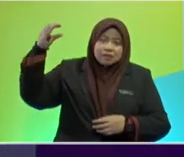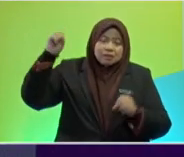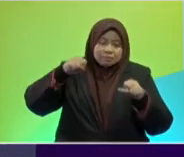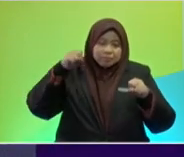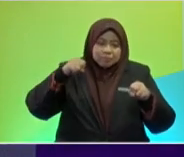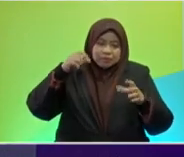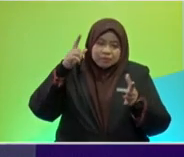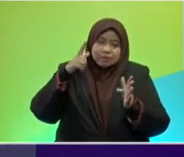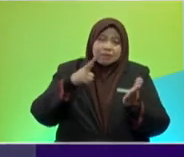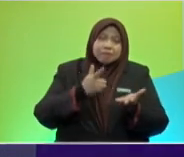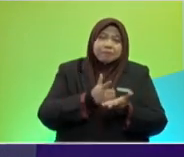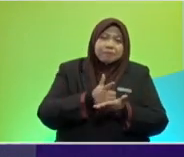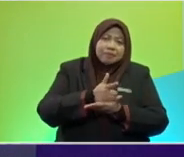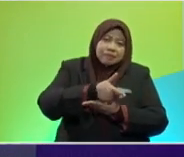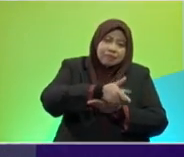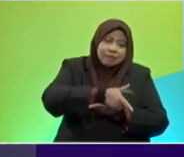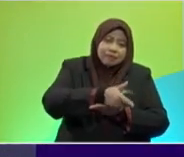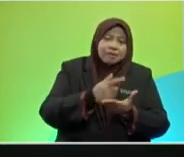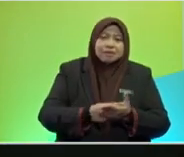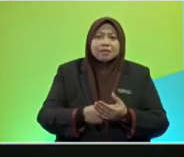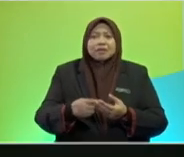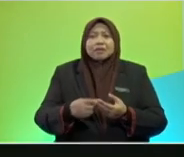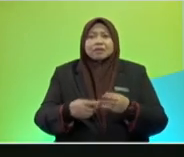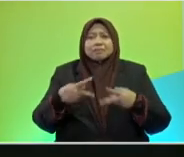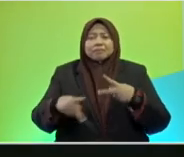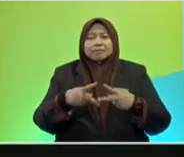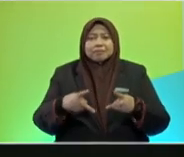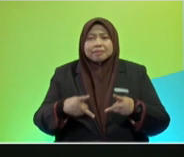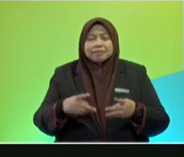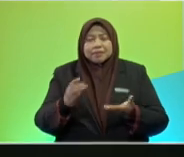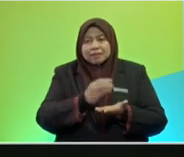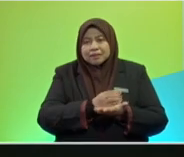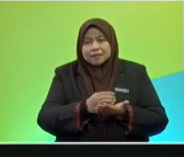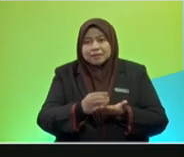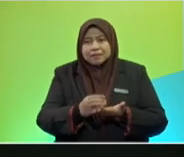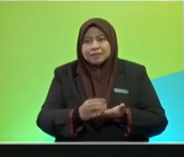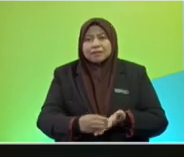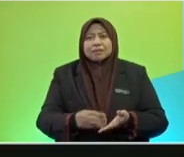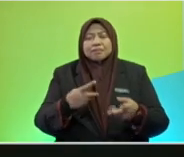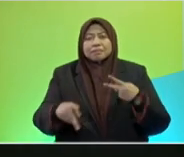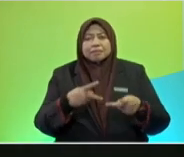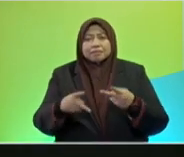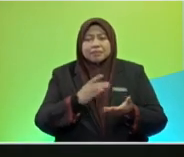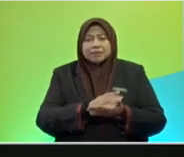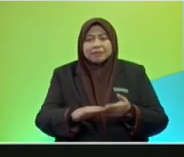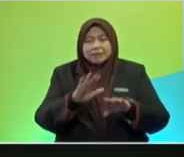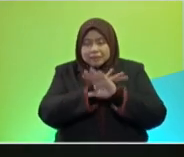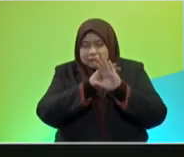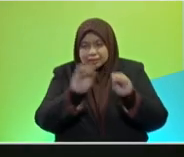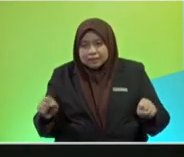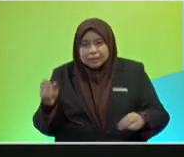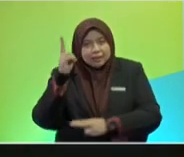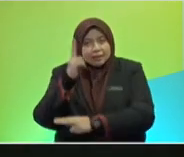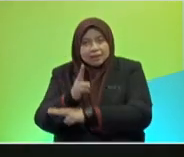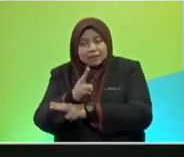plastic. Okay? Mm-hmm. So it is not blocked fully. So the clear plastic does not block light